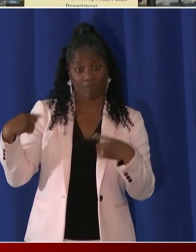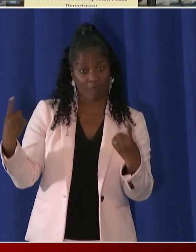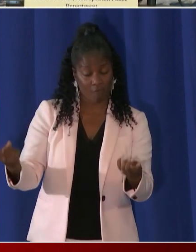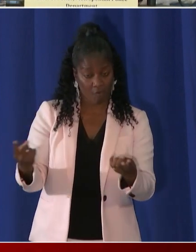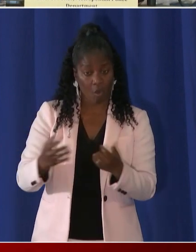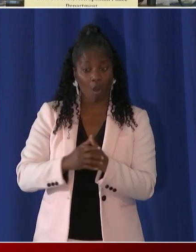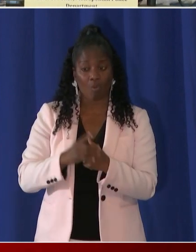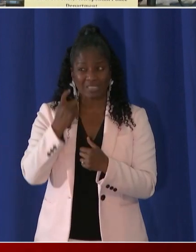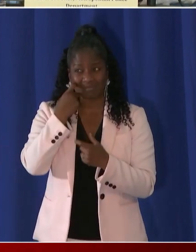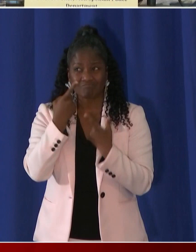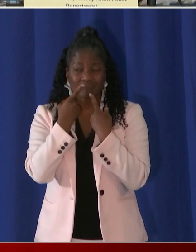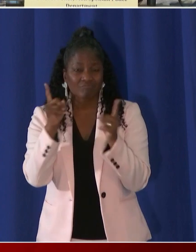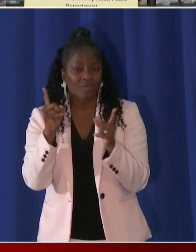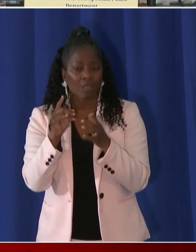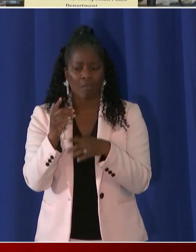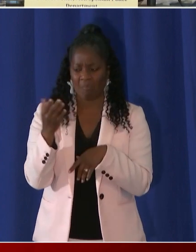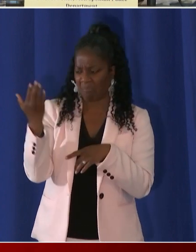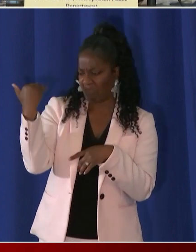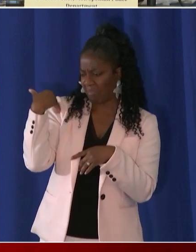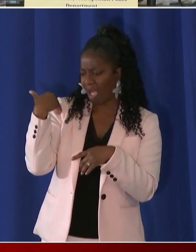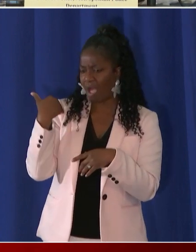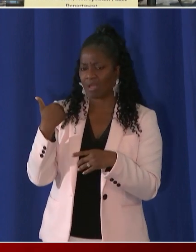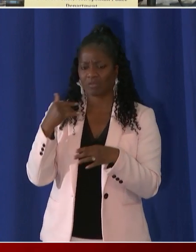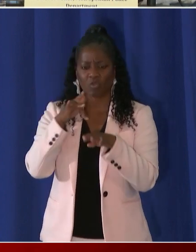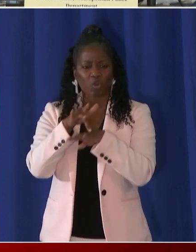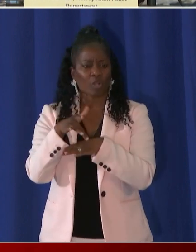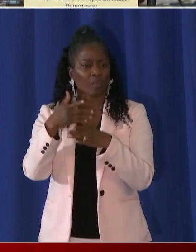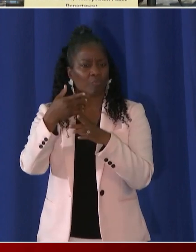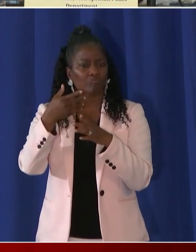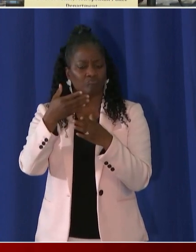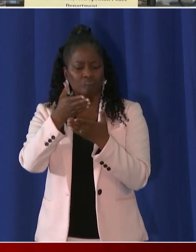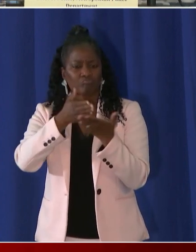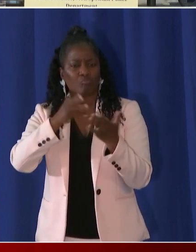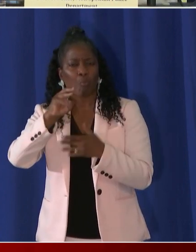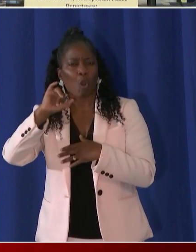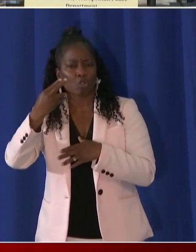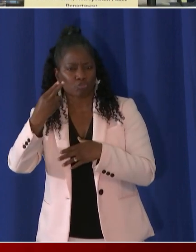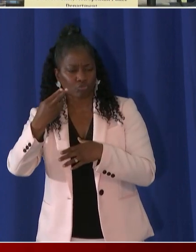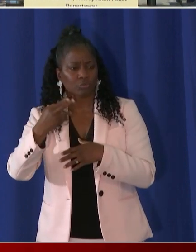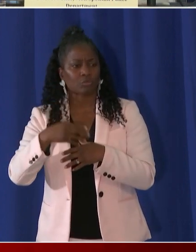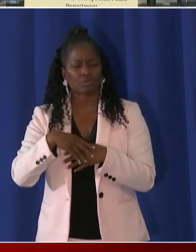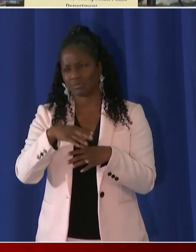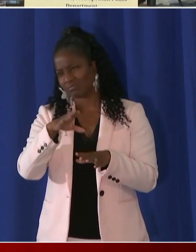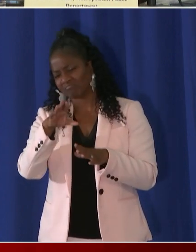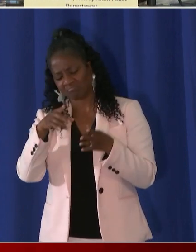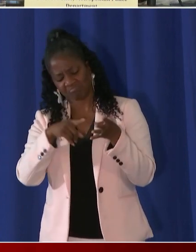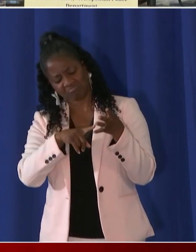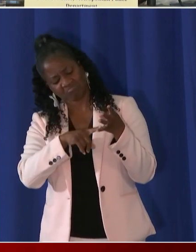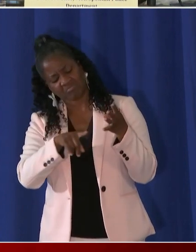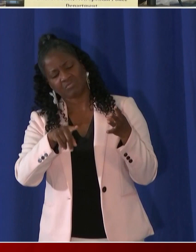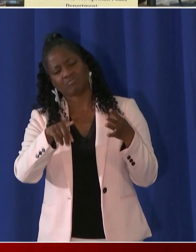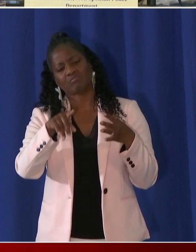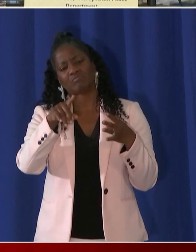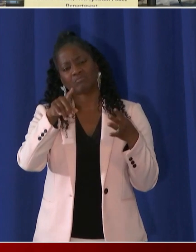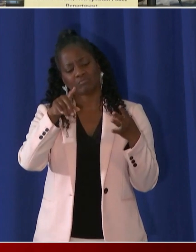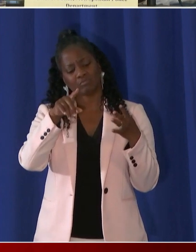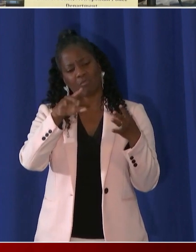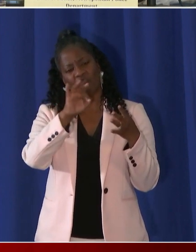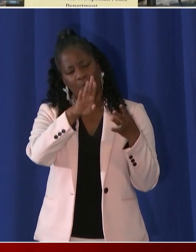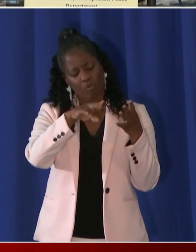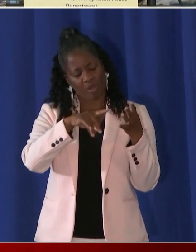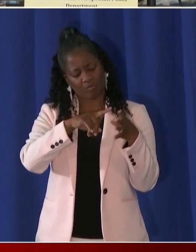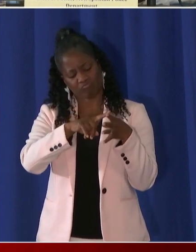announced that back in the early part of March. Actually in February leading into March, but overall there's